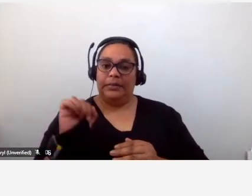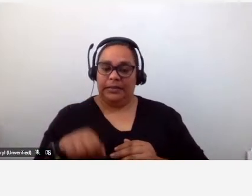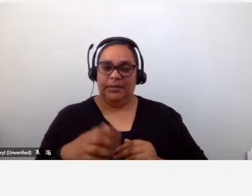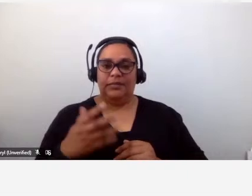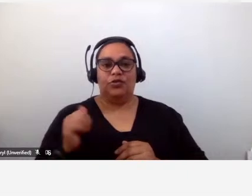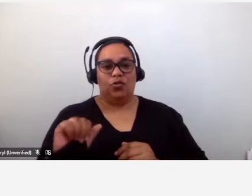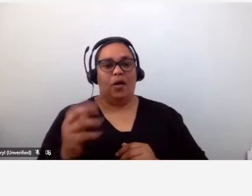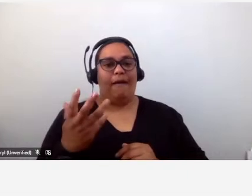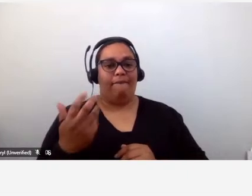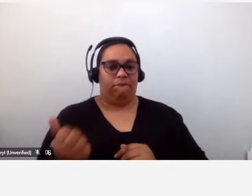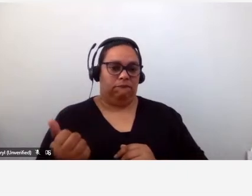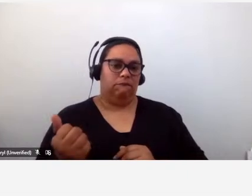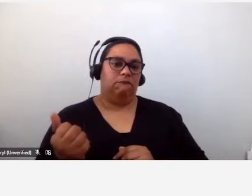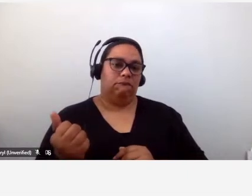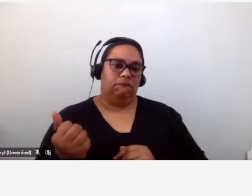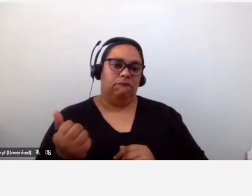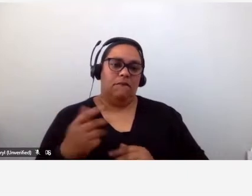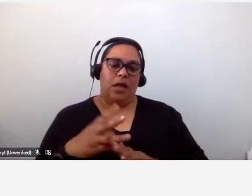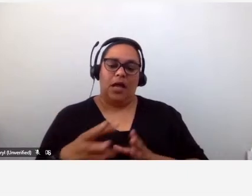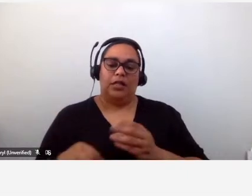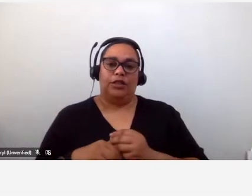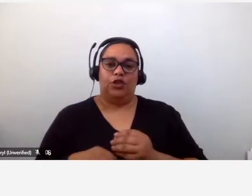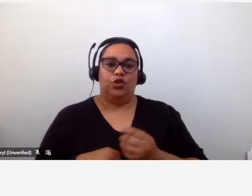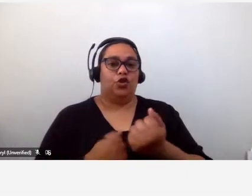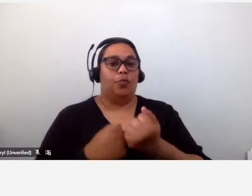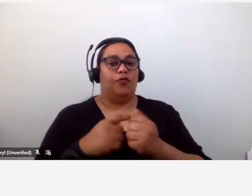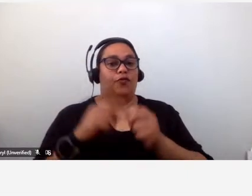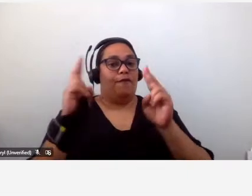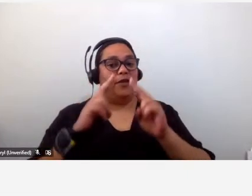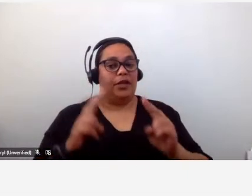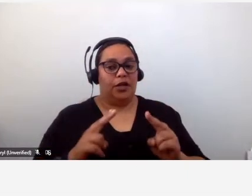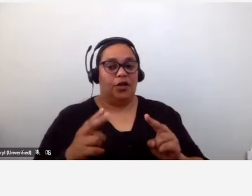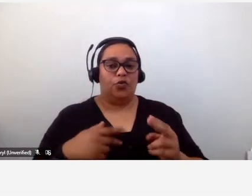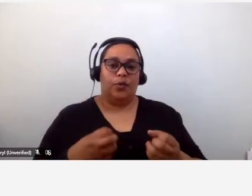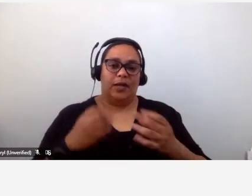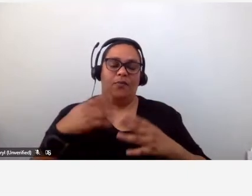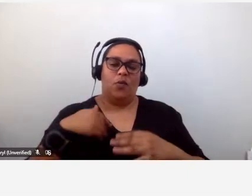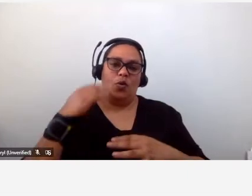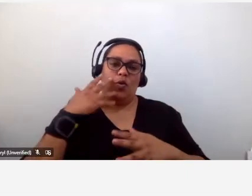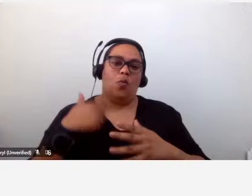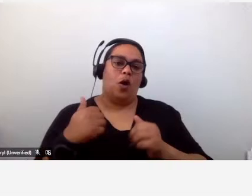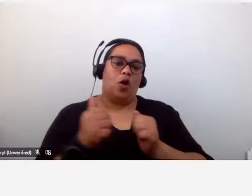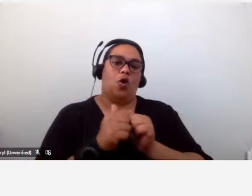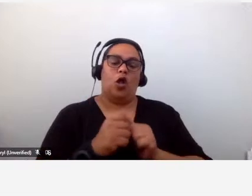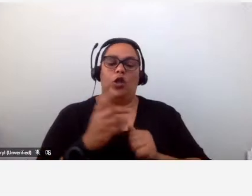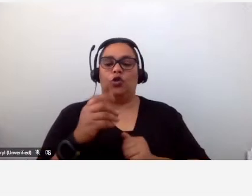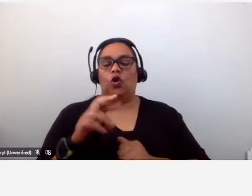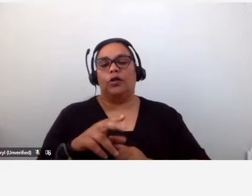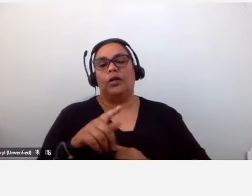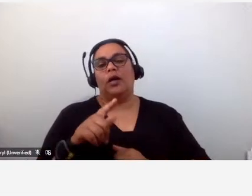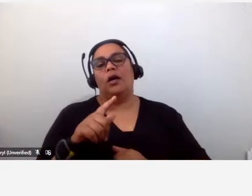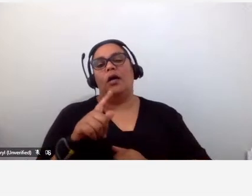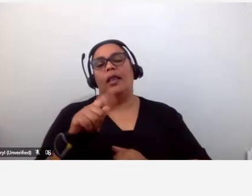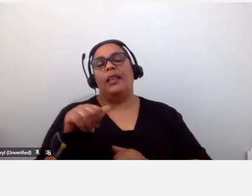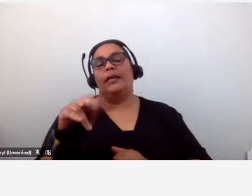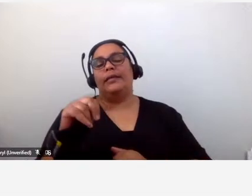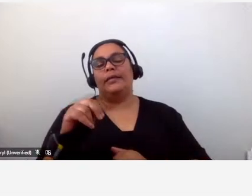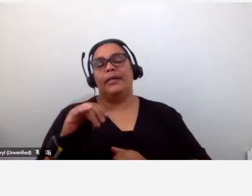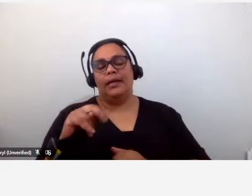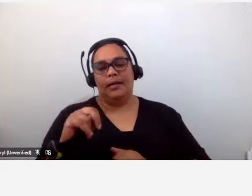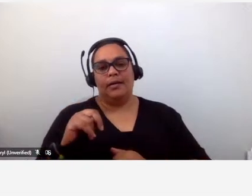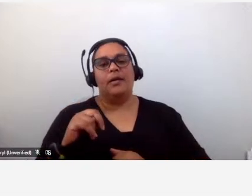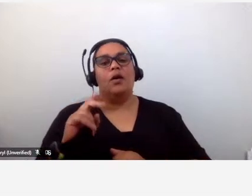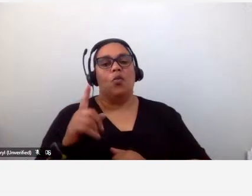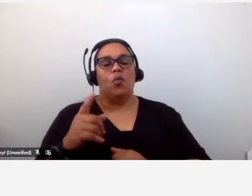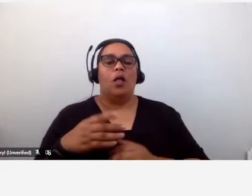are additional support to federations that we gave, and I know our colleague Dr. Linden will speak to that in detail.